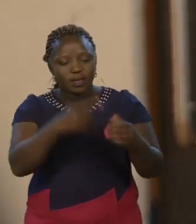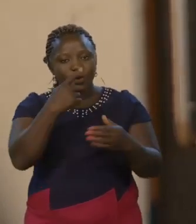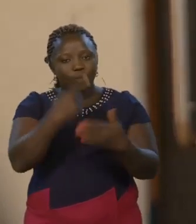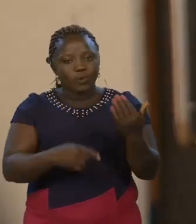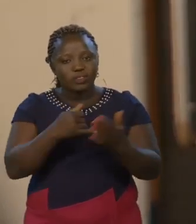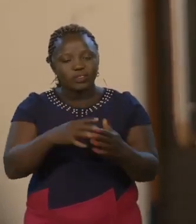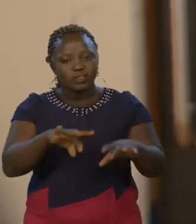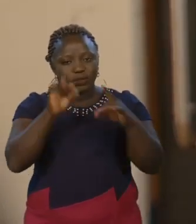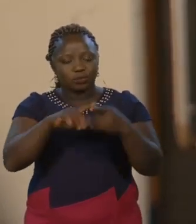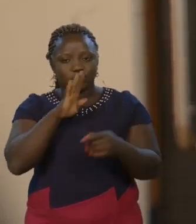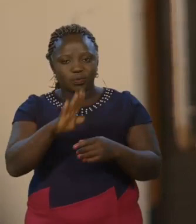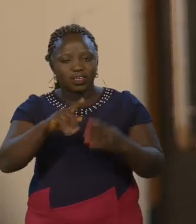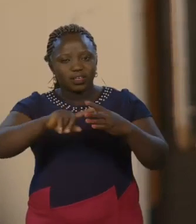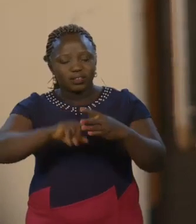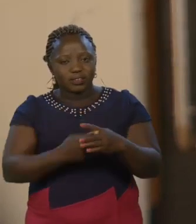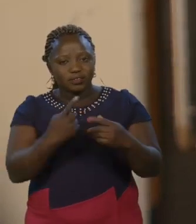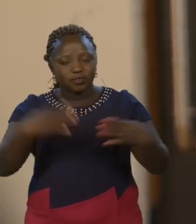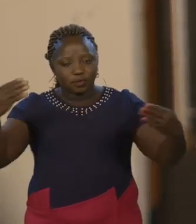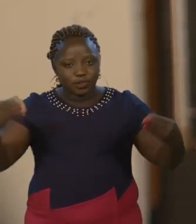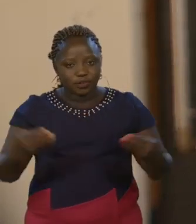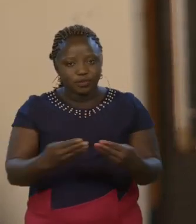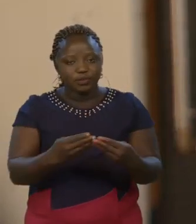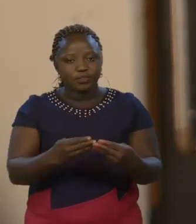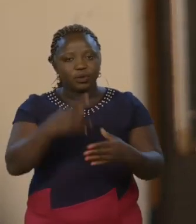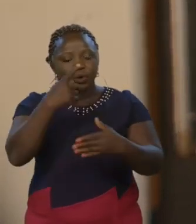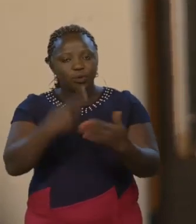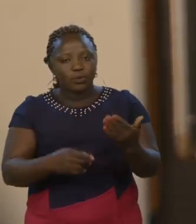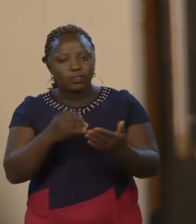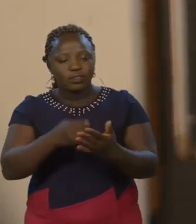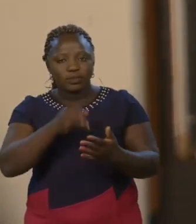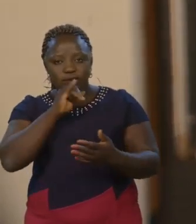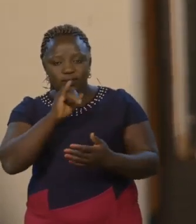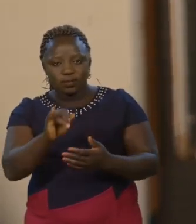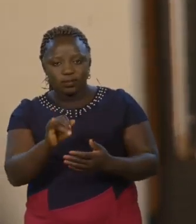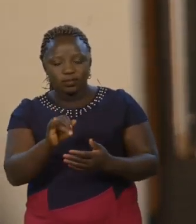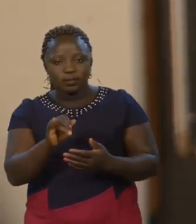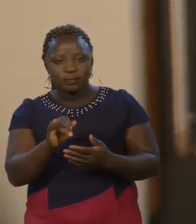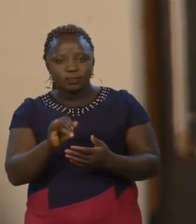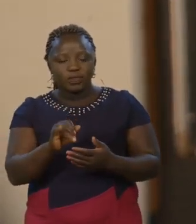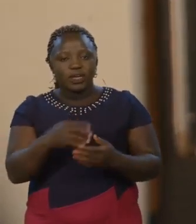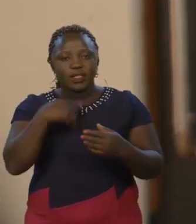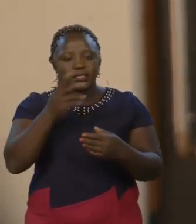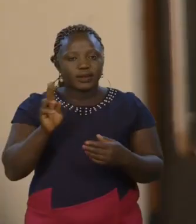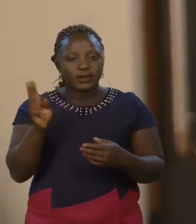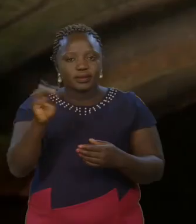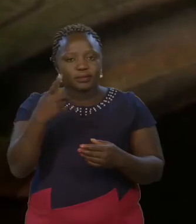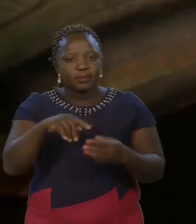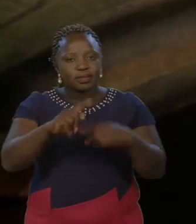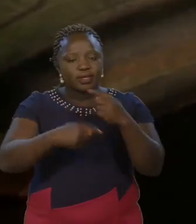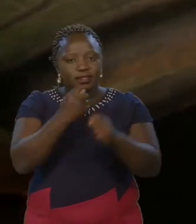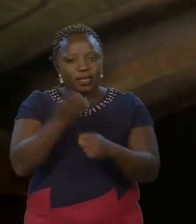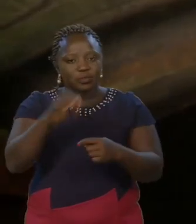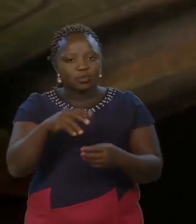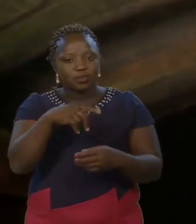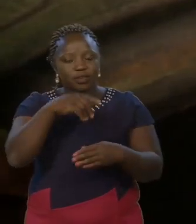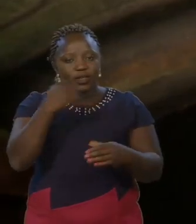to be in a tire. Starting from the introduction of vulcanizing, what vulcanizing is, telling the type of